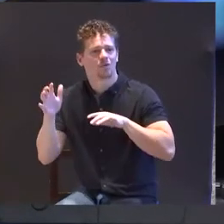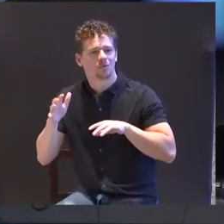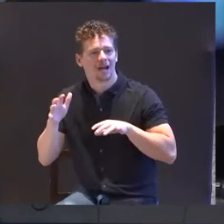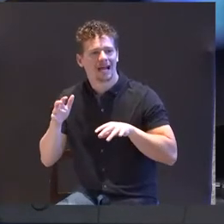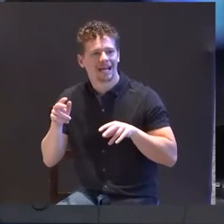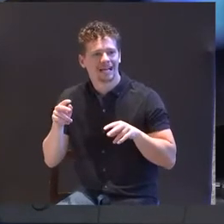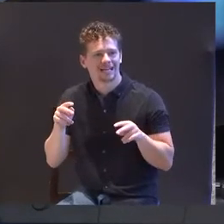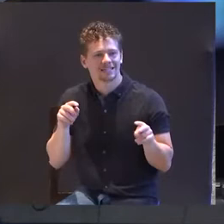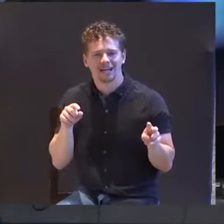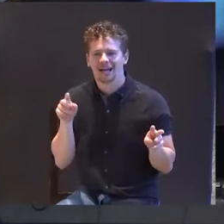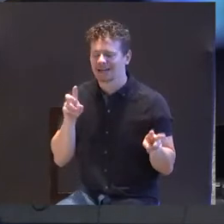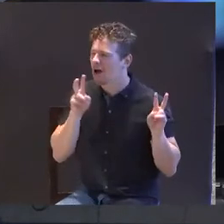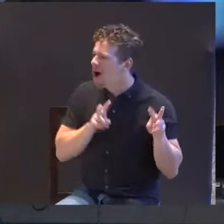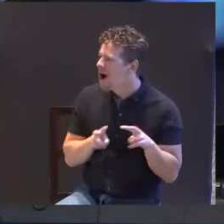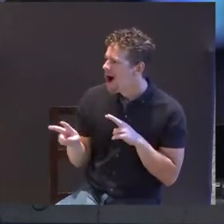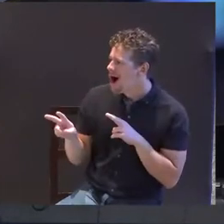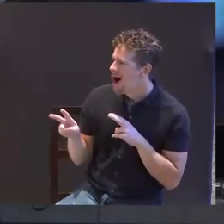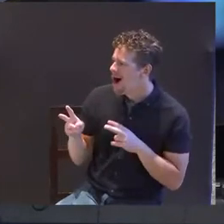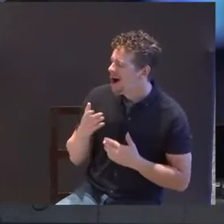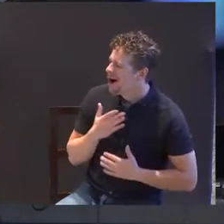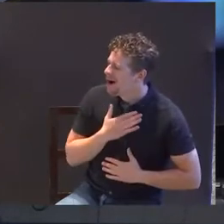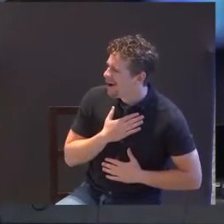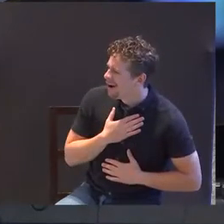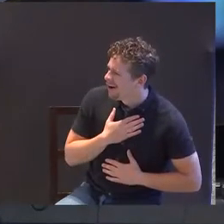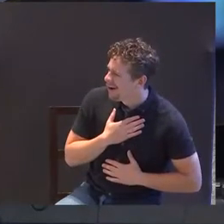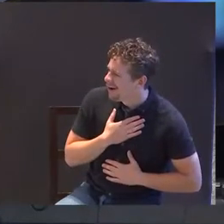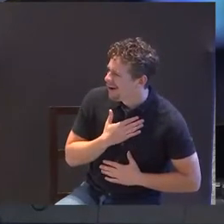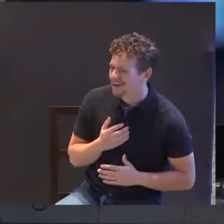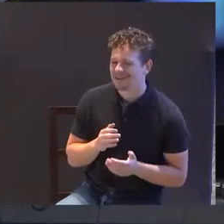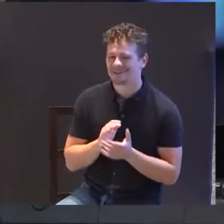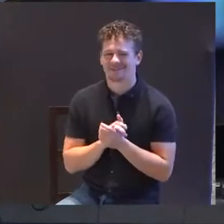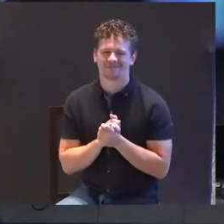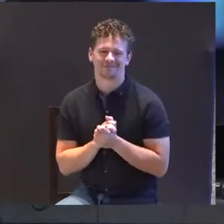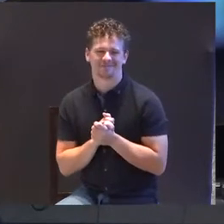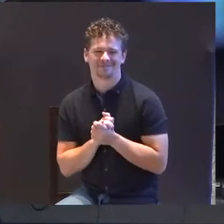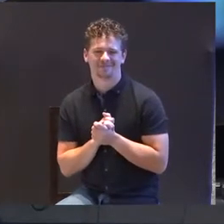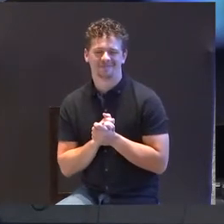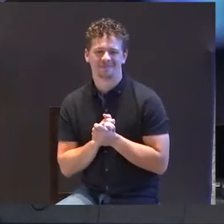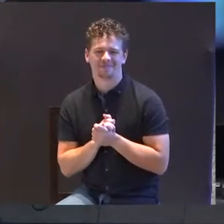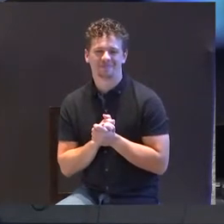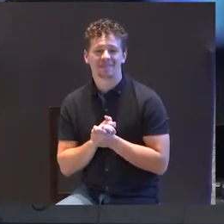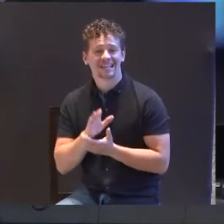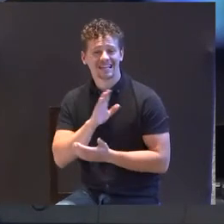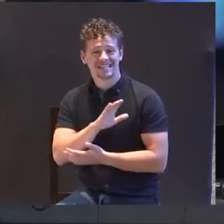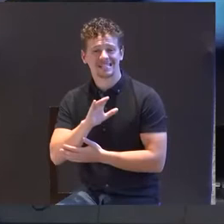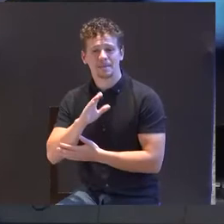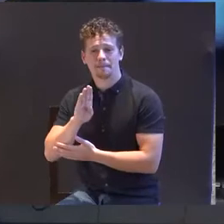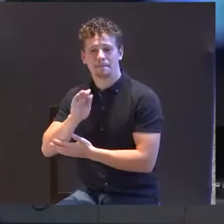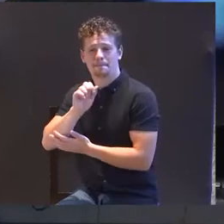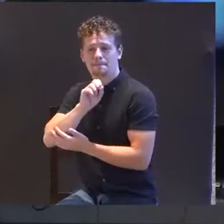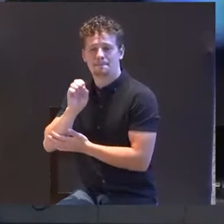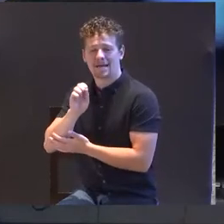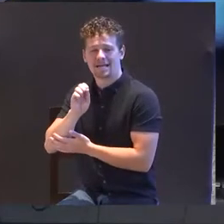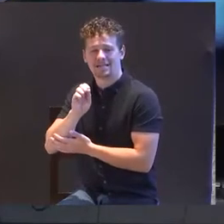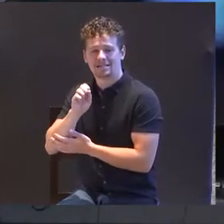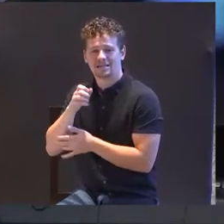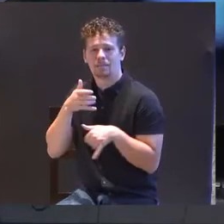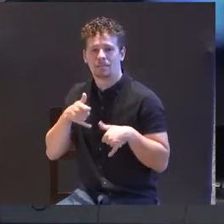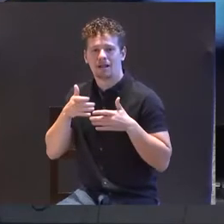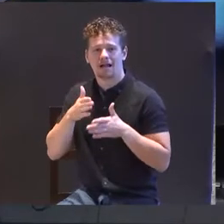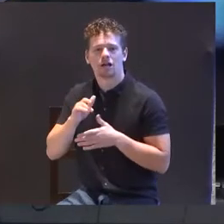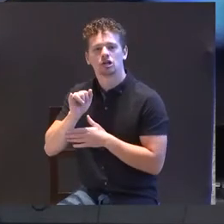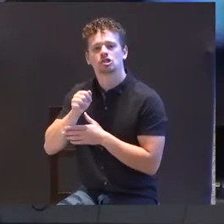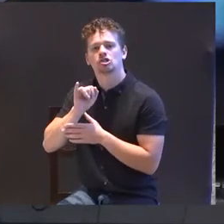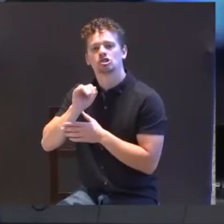It was fantastic. And James Taylor's bass player forever, Jimmy Johnson, is from Minneapolis. And wow. I would play duets